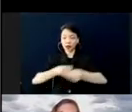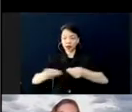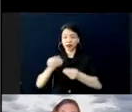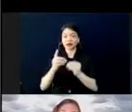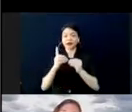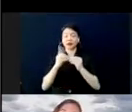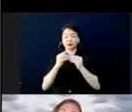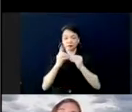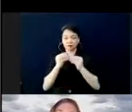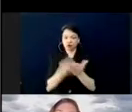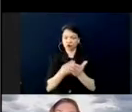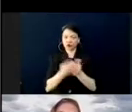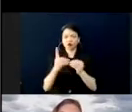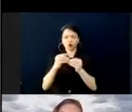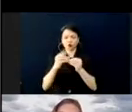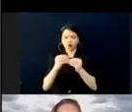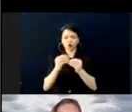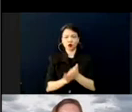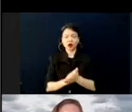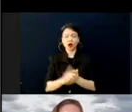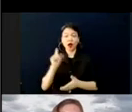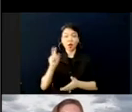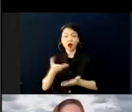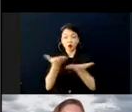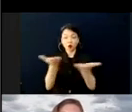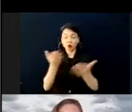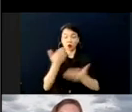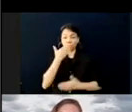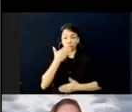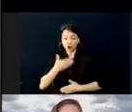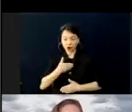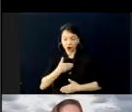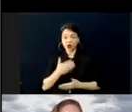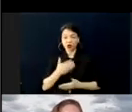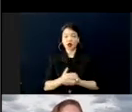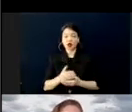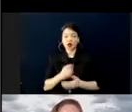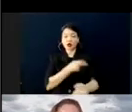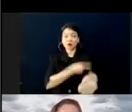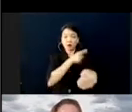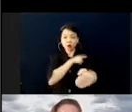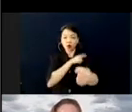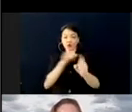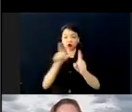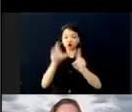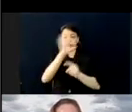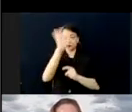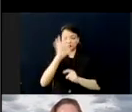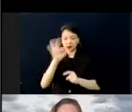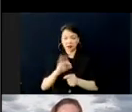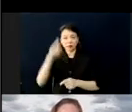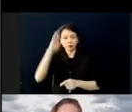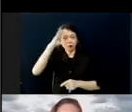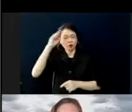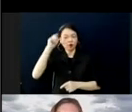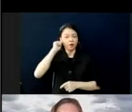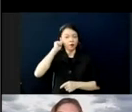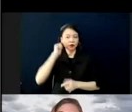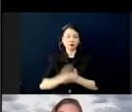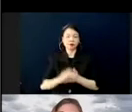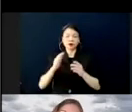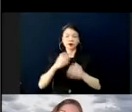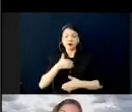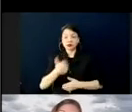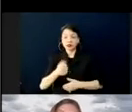e-money, over 70% of men and women can do very basic tasks on the phone, like calling and sending text messages.